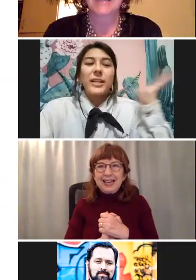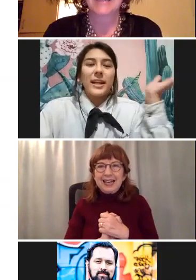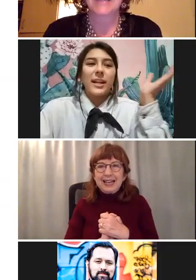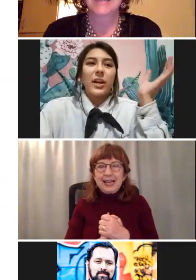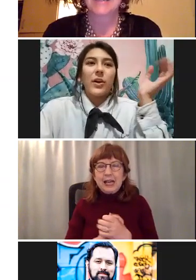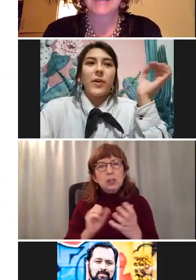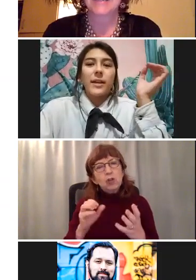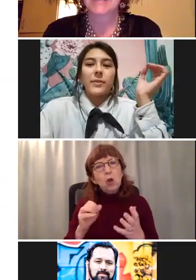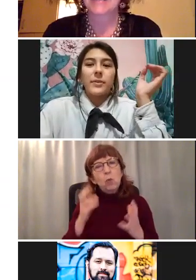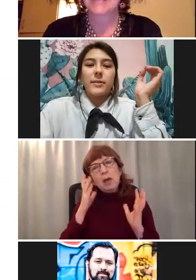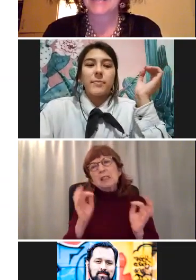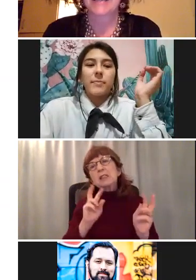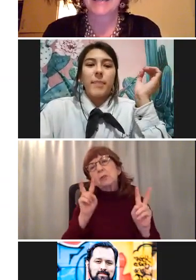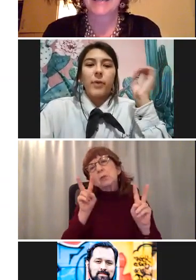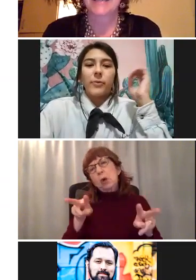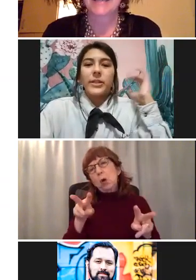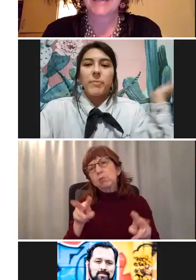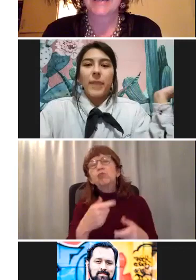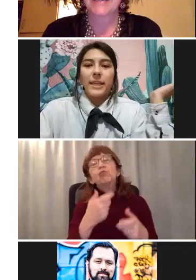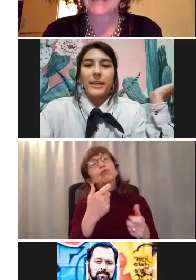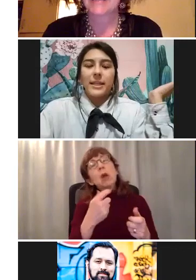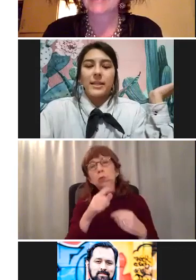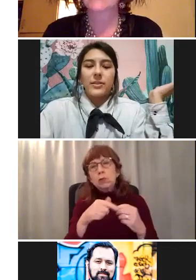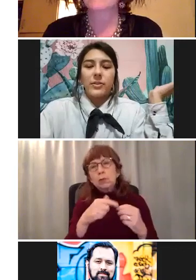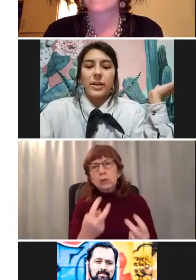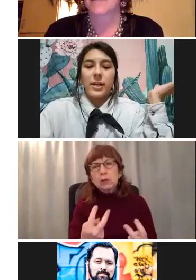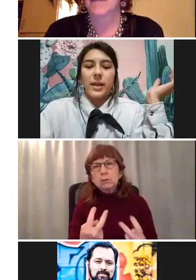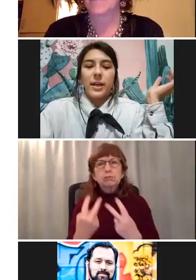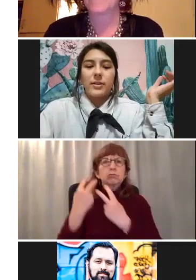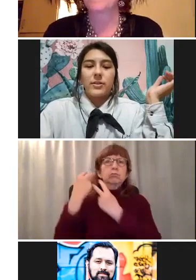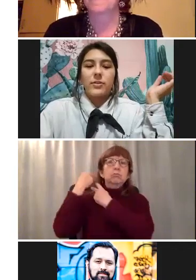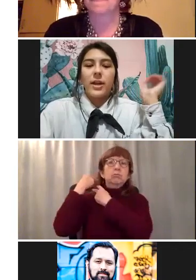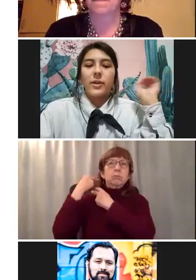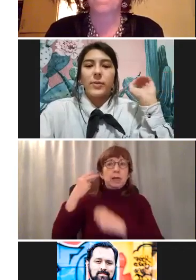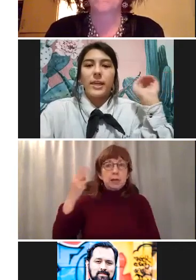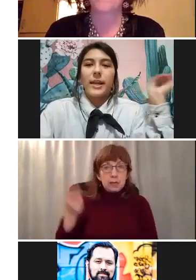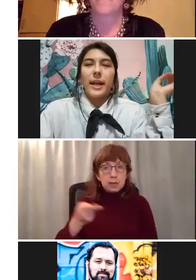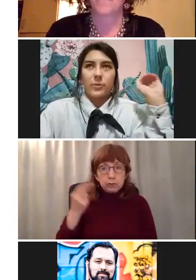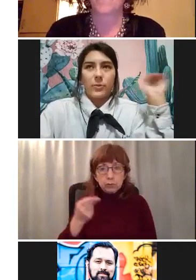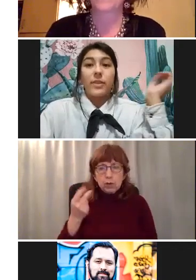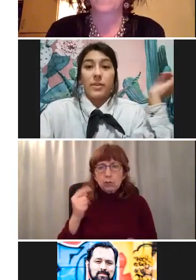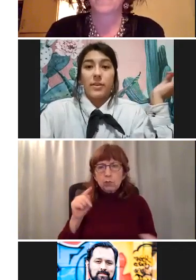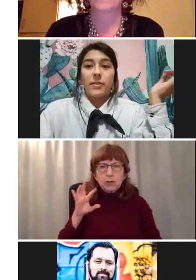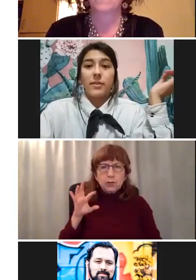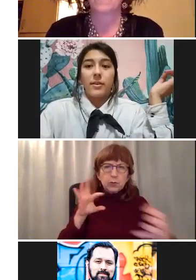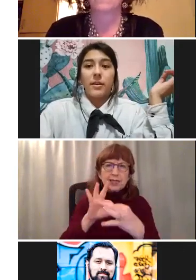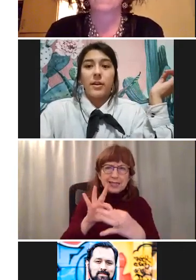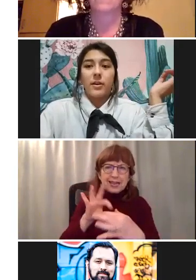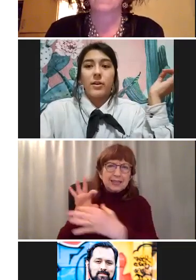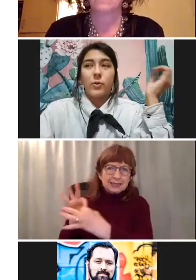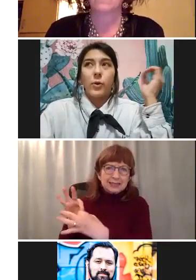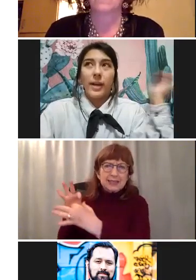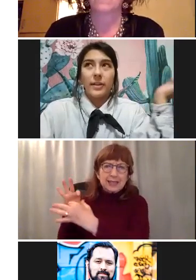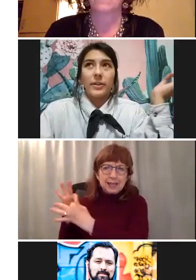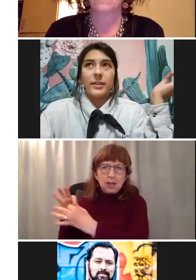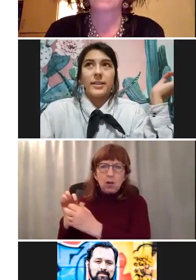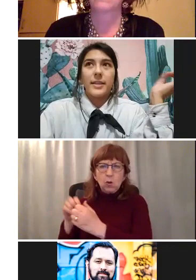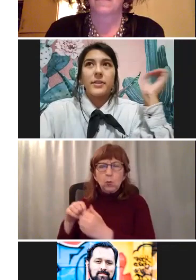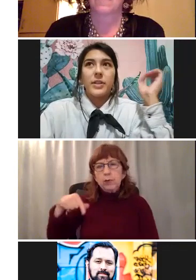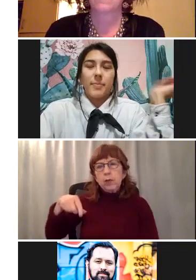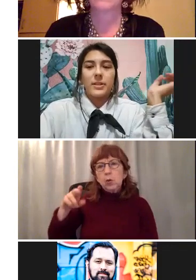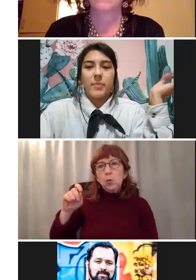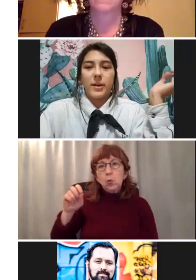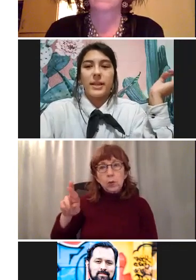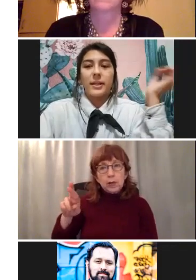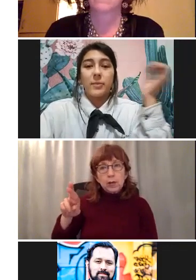So I decided to go, and it was about reaching back into history and trying to reconnect with queer elders in